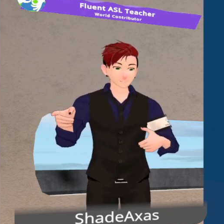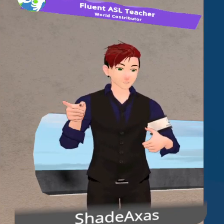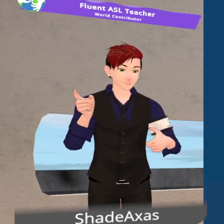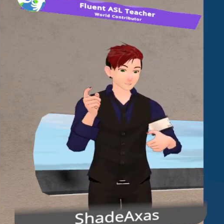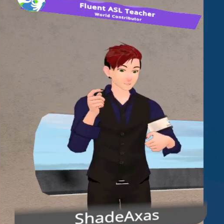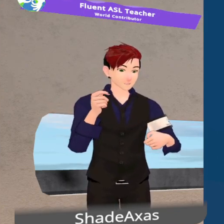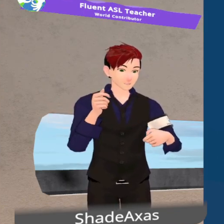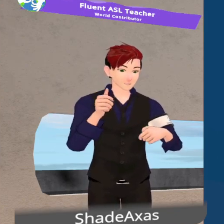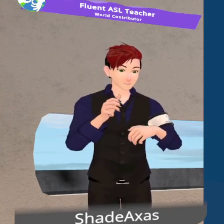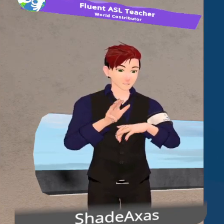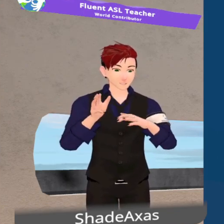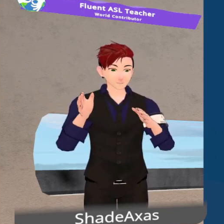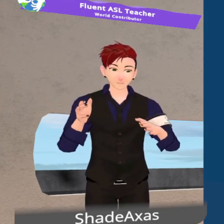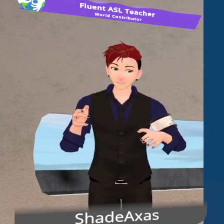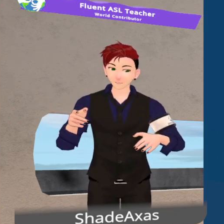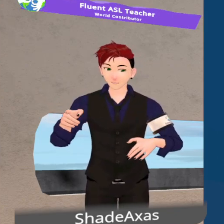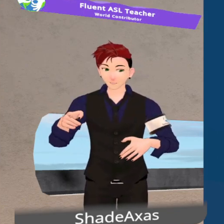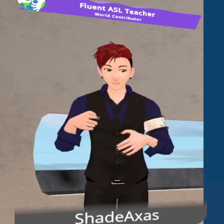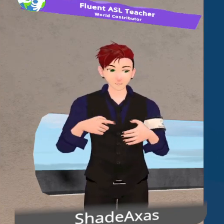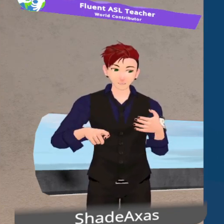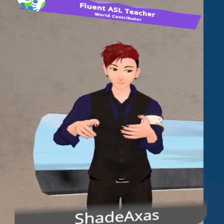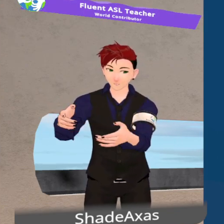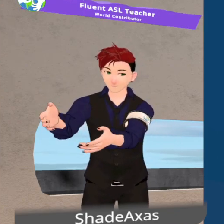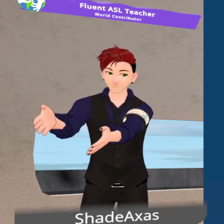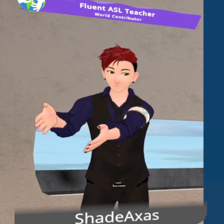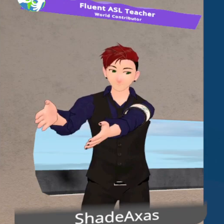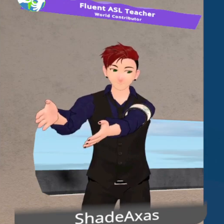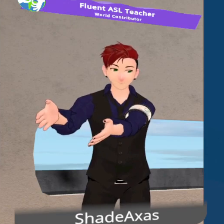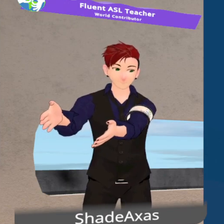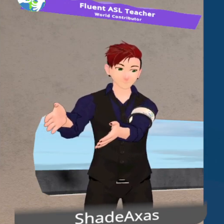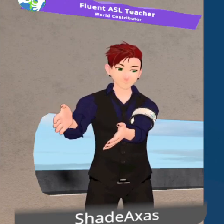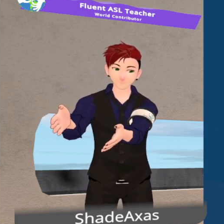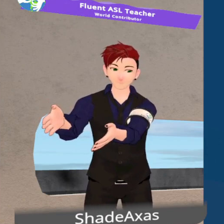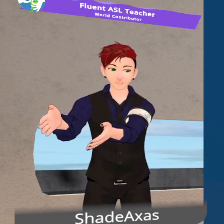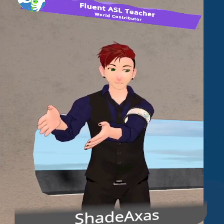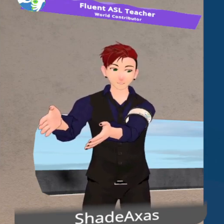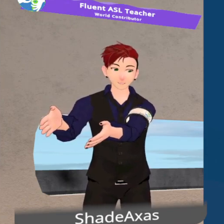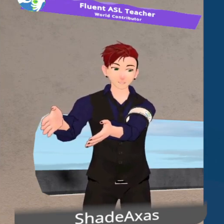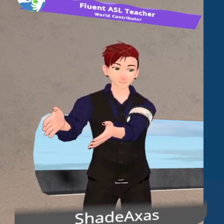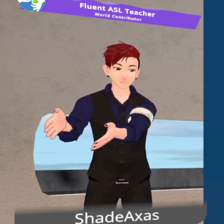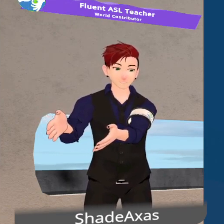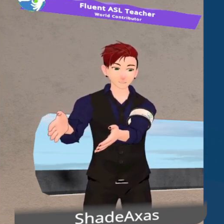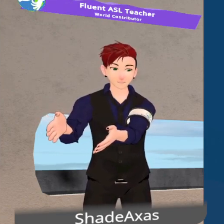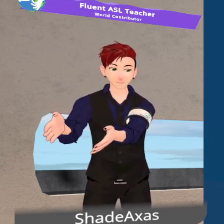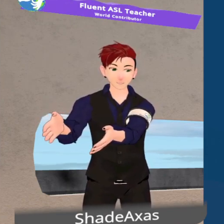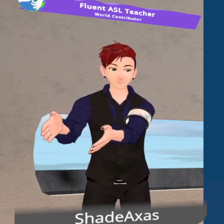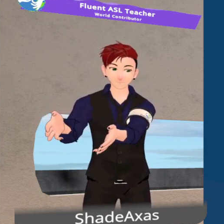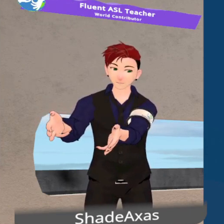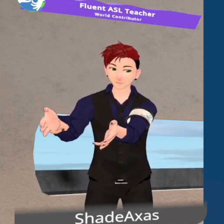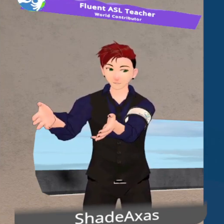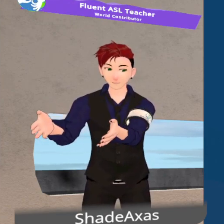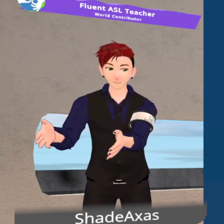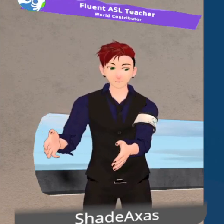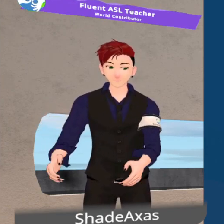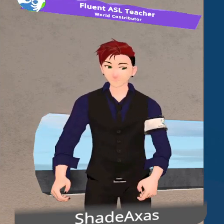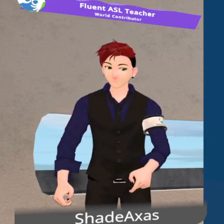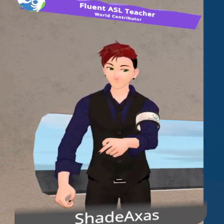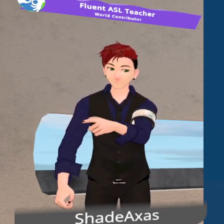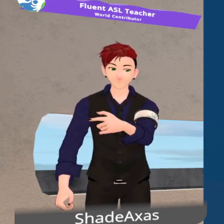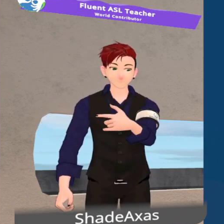Yeah. So if you're a desktop person and that's what you need to do, obviously Dionysus has got it figured out. So there you